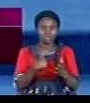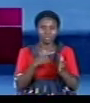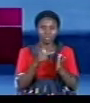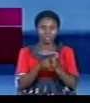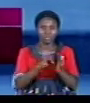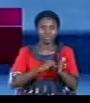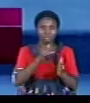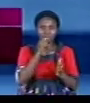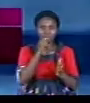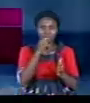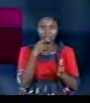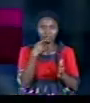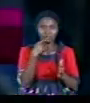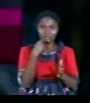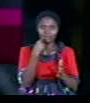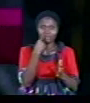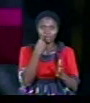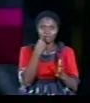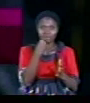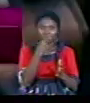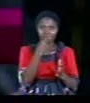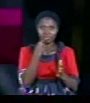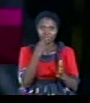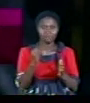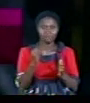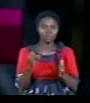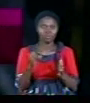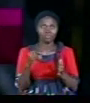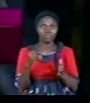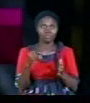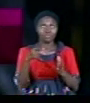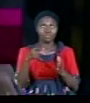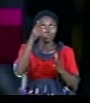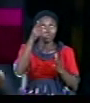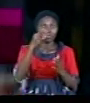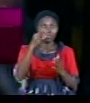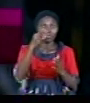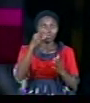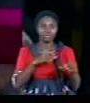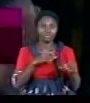for me. I can, if I don't explain, it will be too long. As